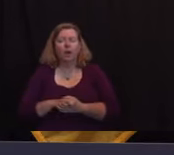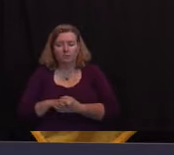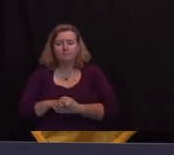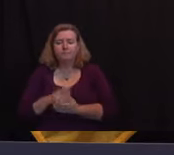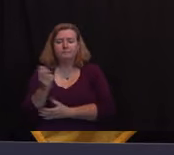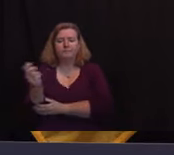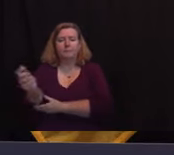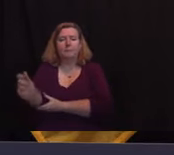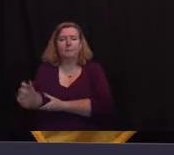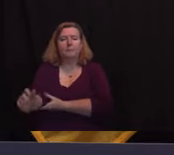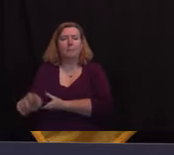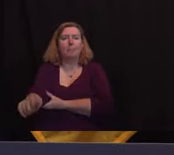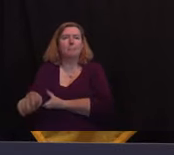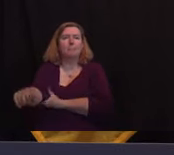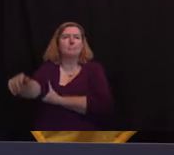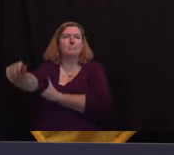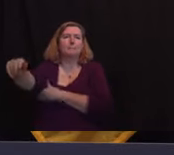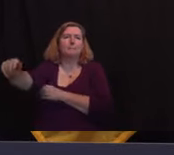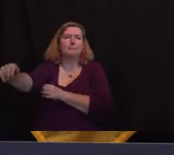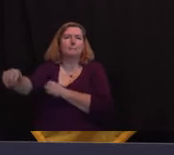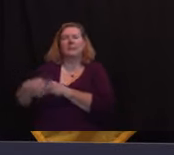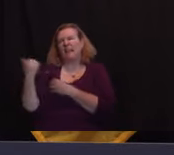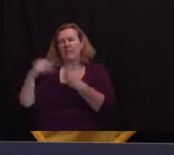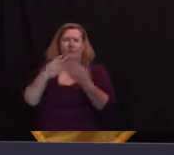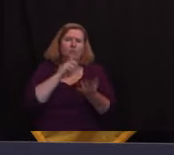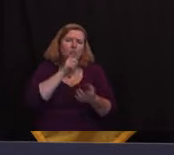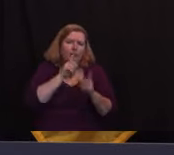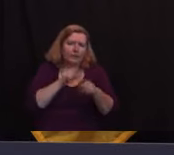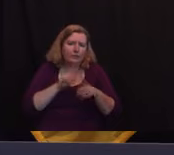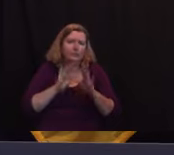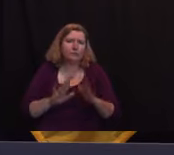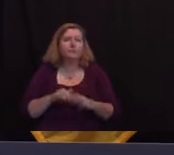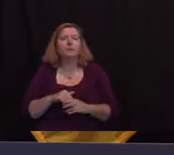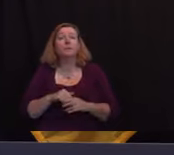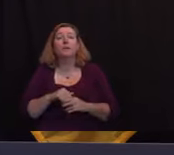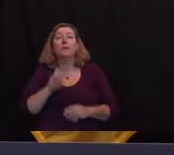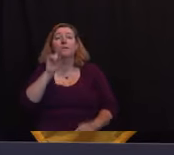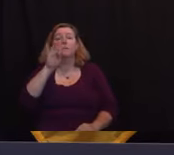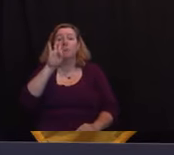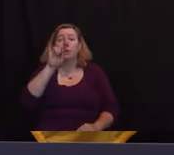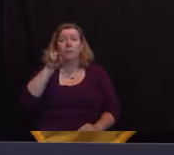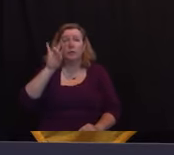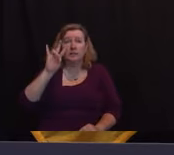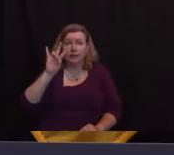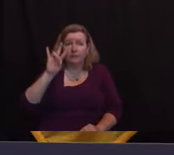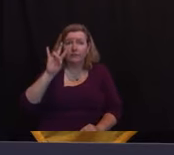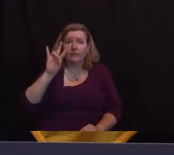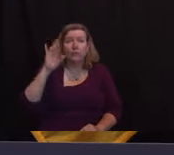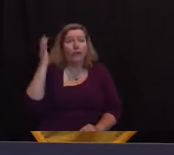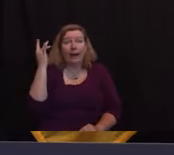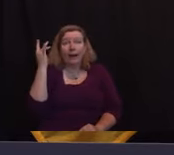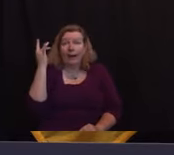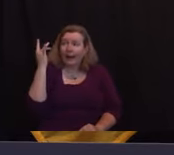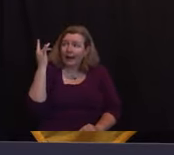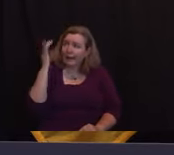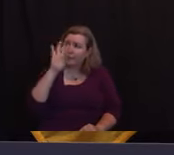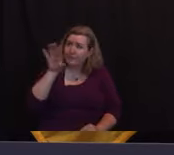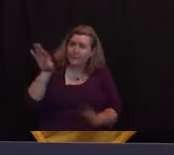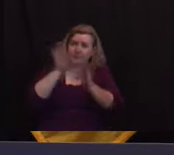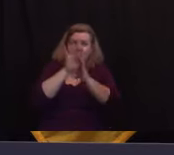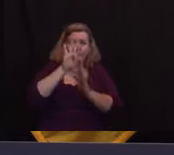real answers, as it were. Why 4.7 million? Because that, and Judy should speak to this, and